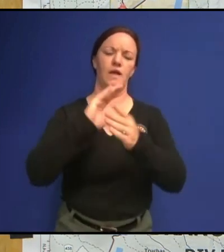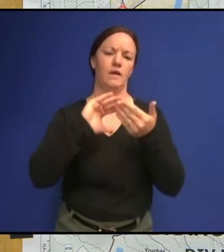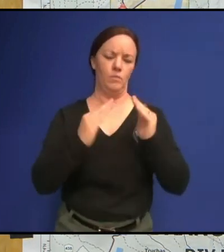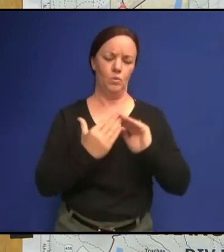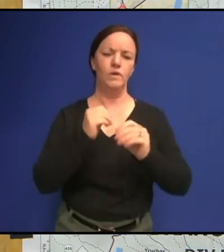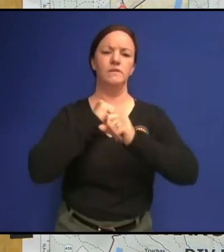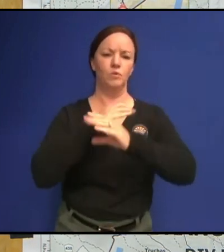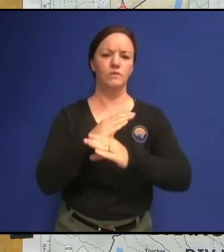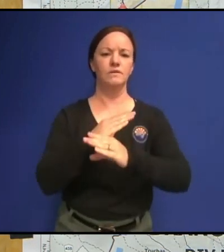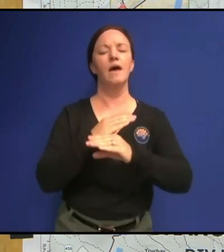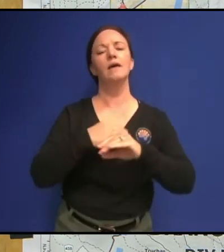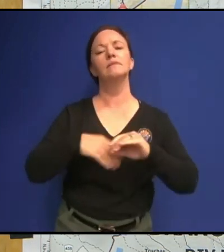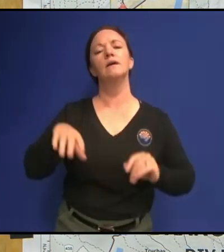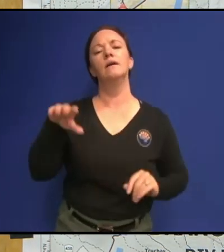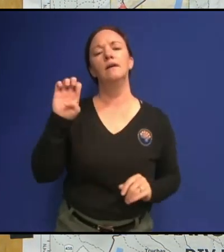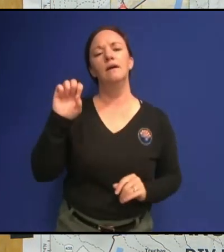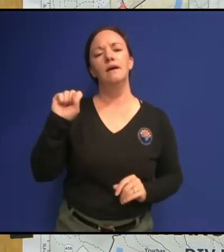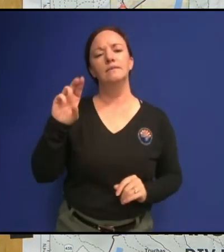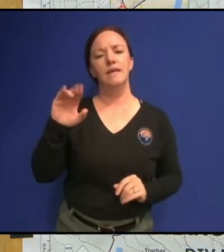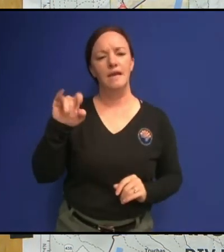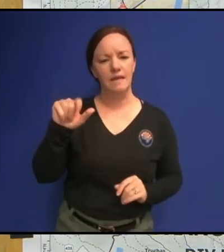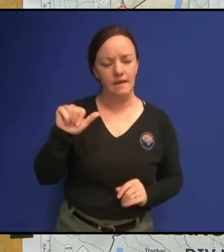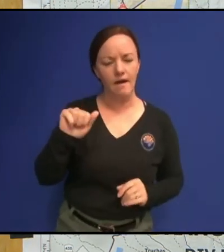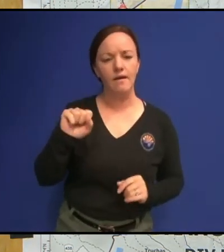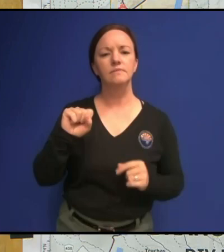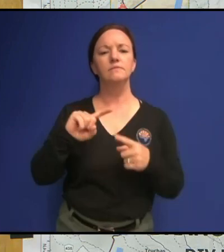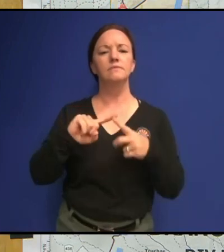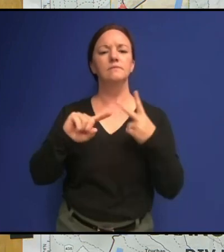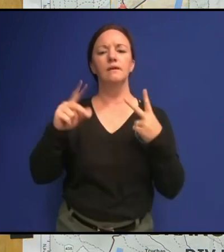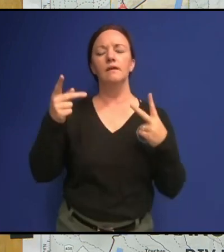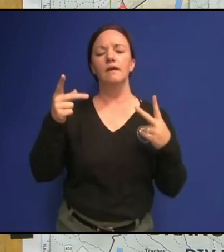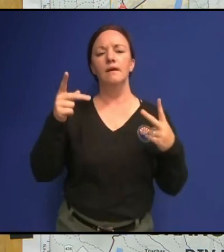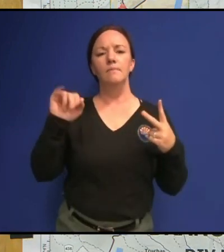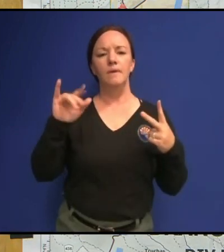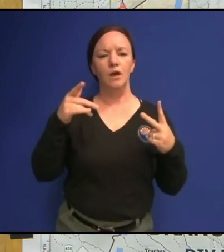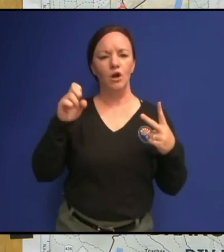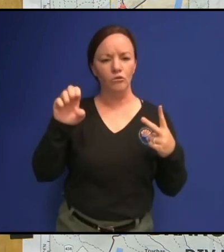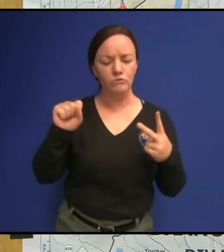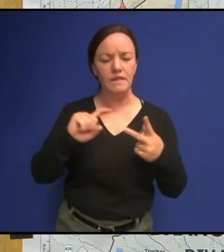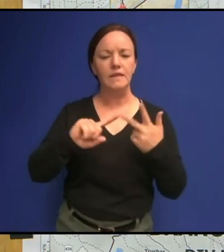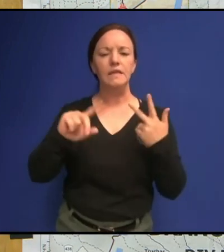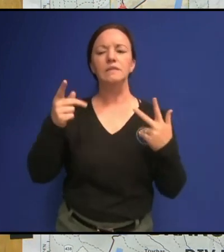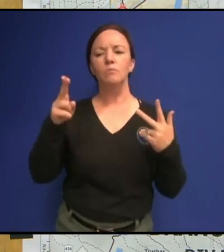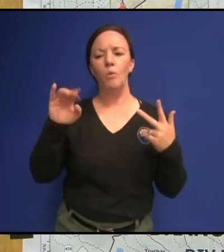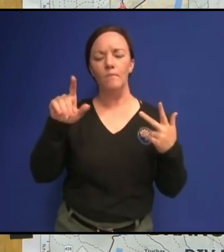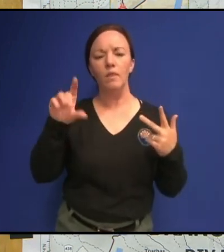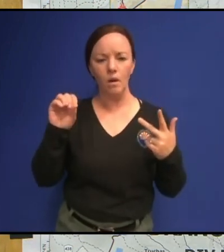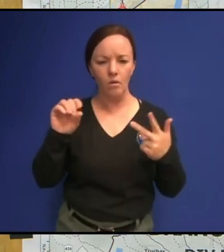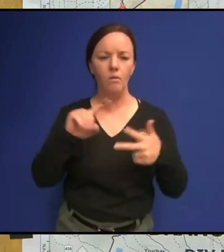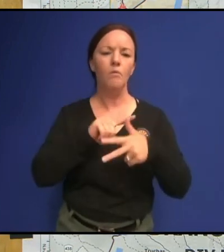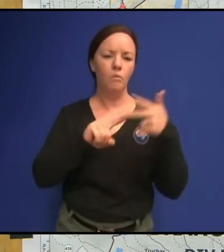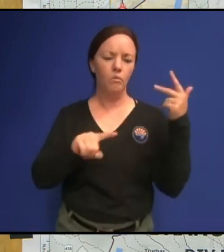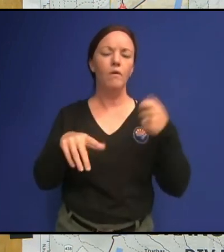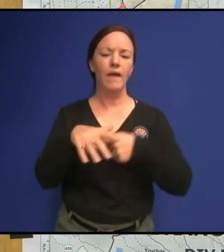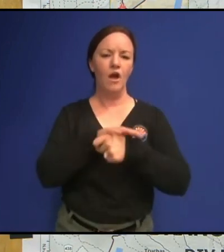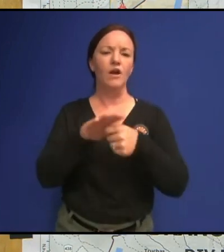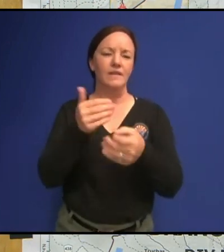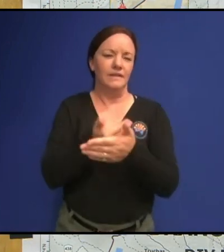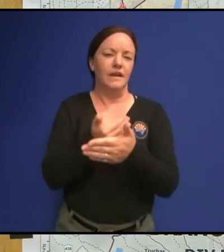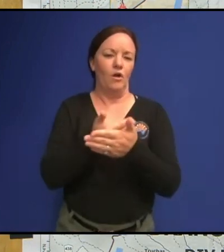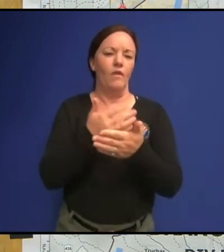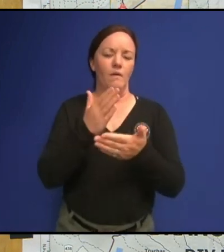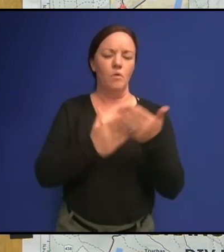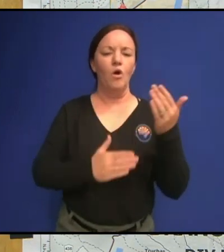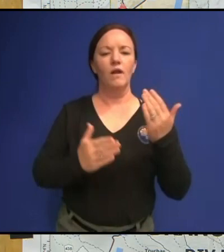acequias and the Picaris Pueblo and the other areas that are near that part of the fire, the ski resorts, everything else.